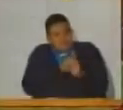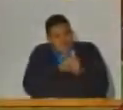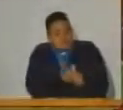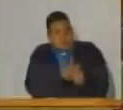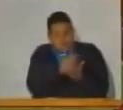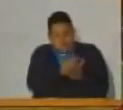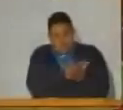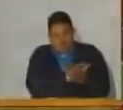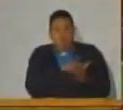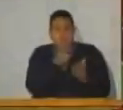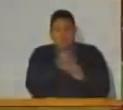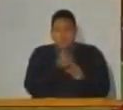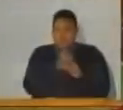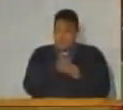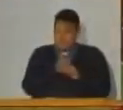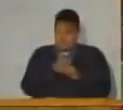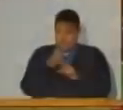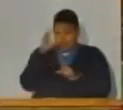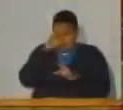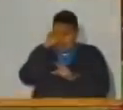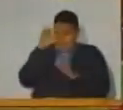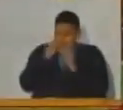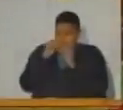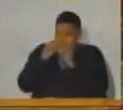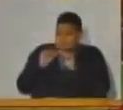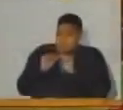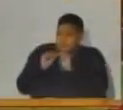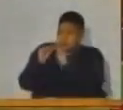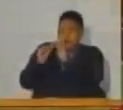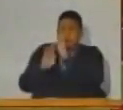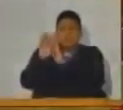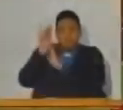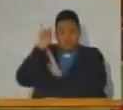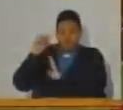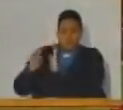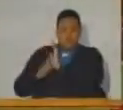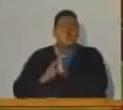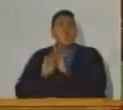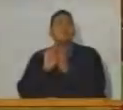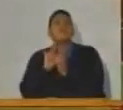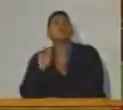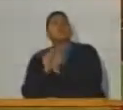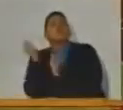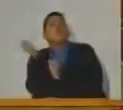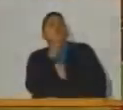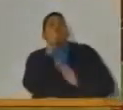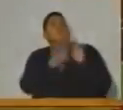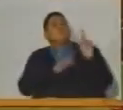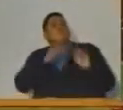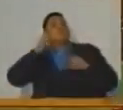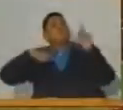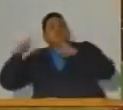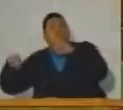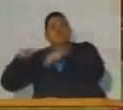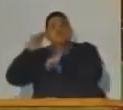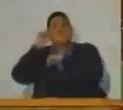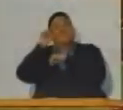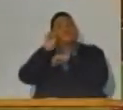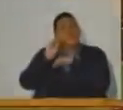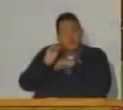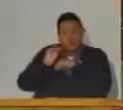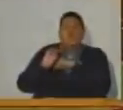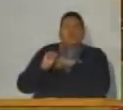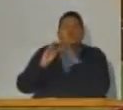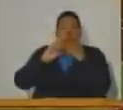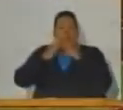thrust towards sustainable development will require a partnership with all stakeholders, such as NGOs,